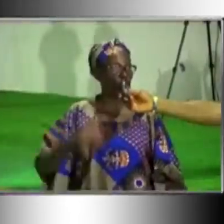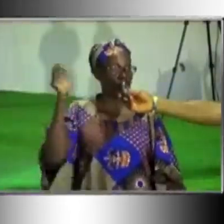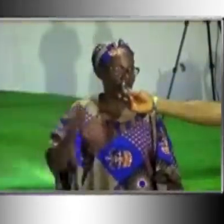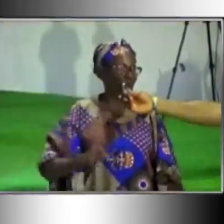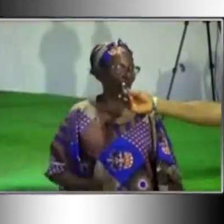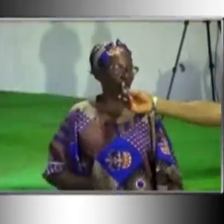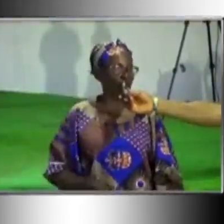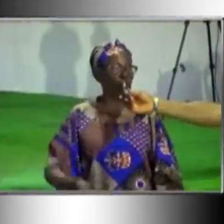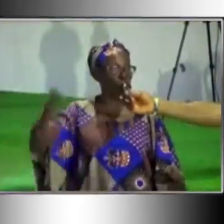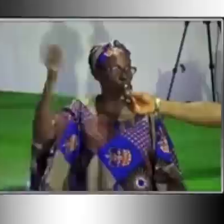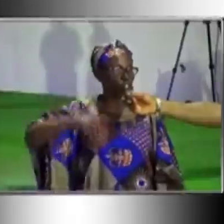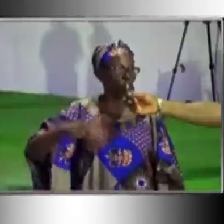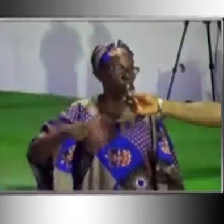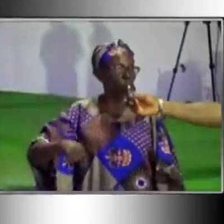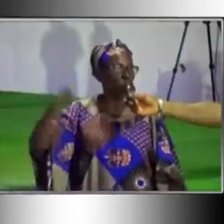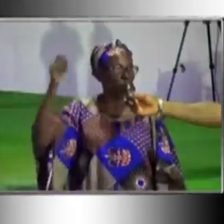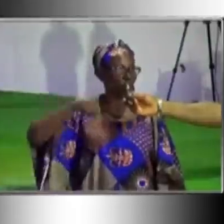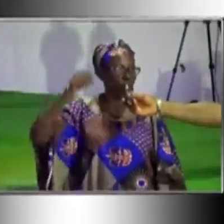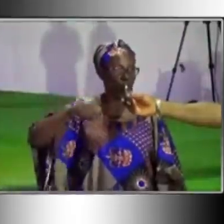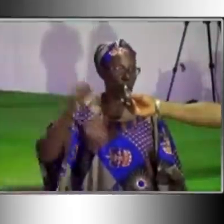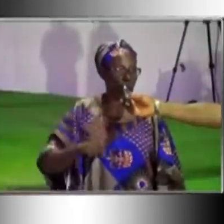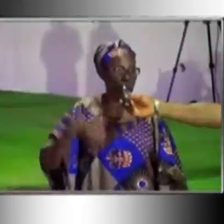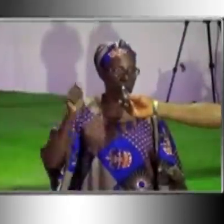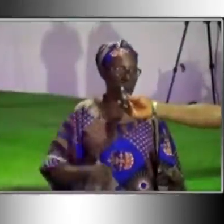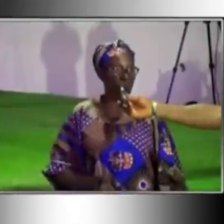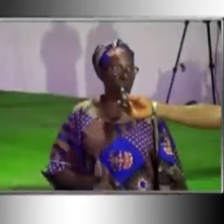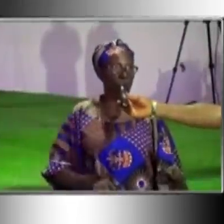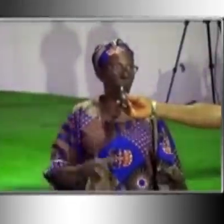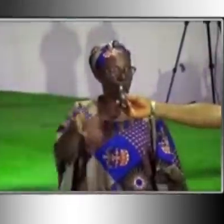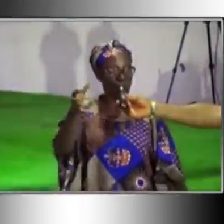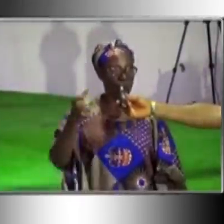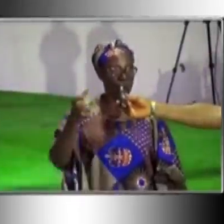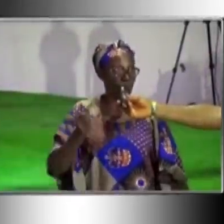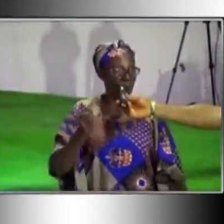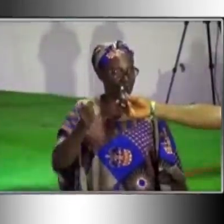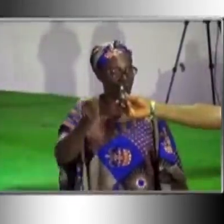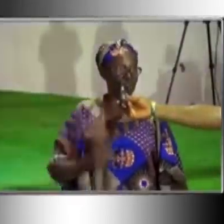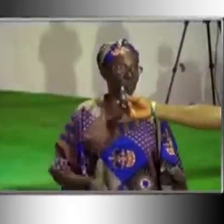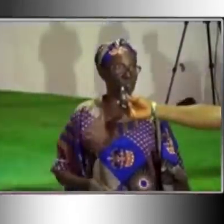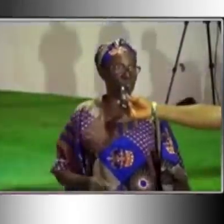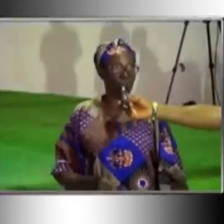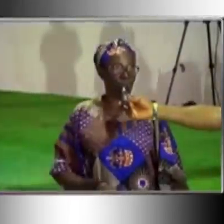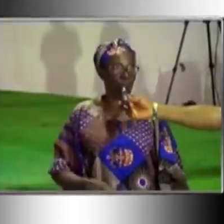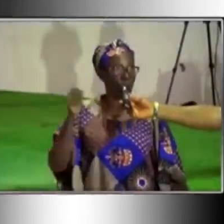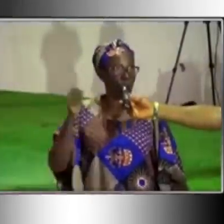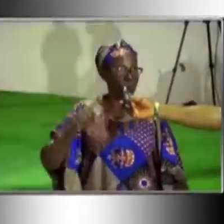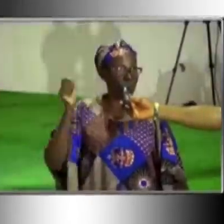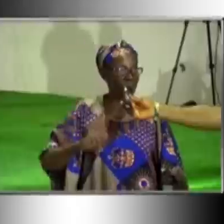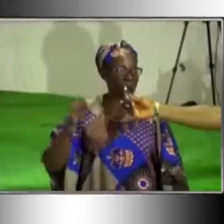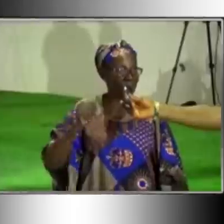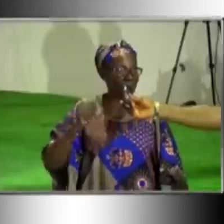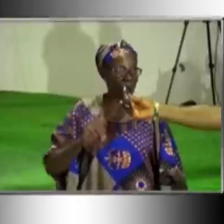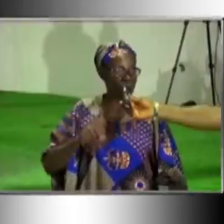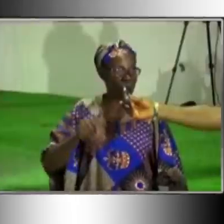oni be niyan se sanwo ile o tun sanju oye to ye ko san fun ile yen lo mo wa ki to that testimony ọkọ mi ti